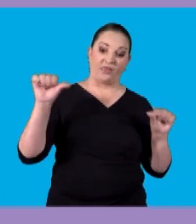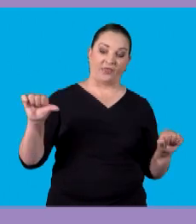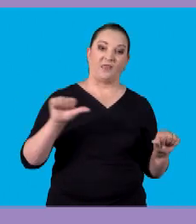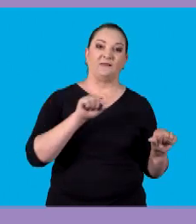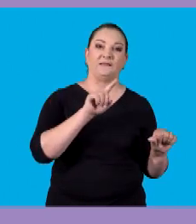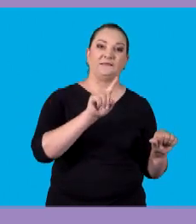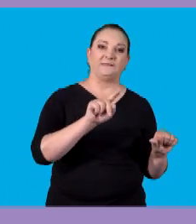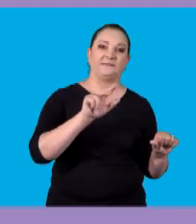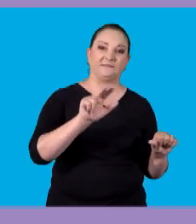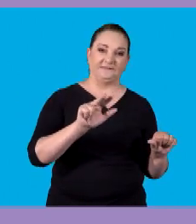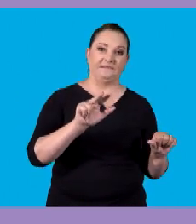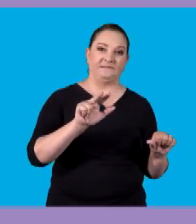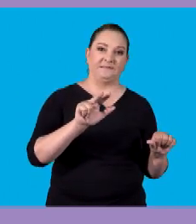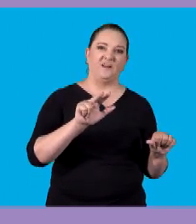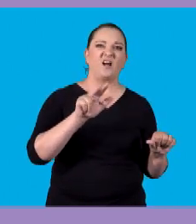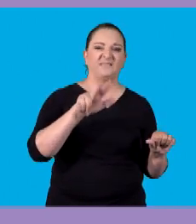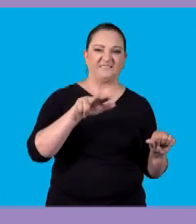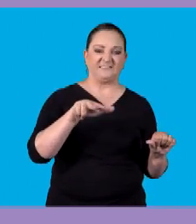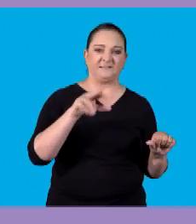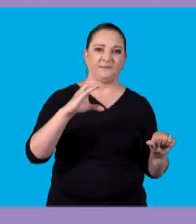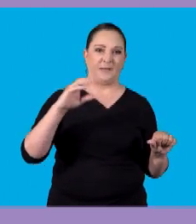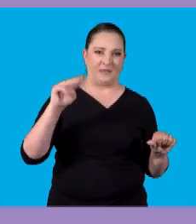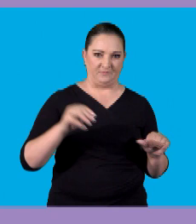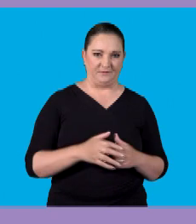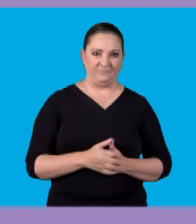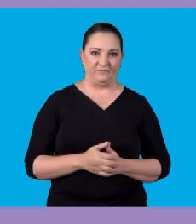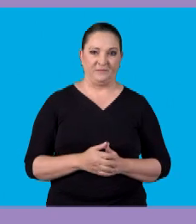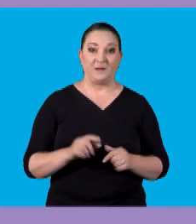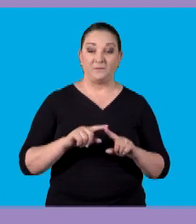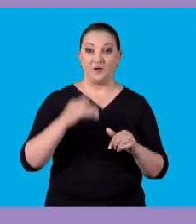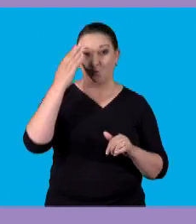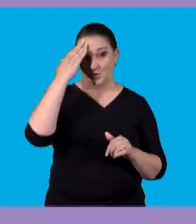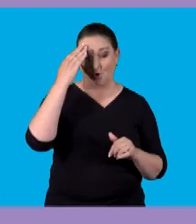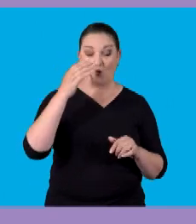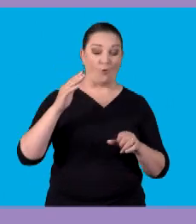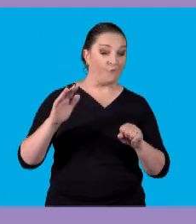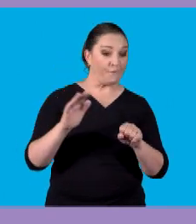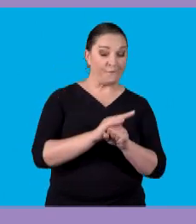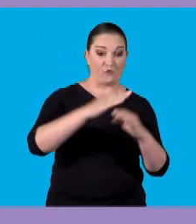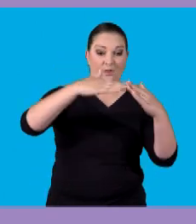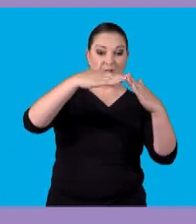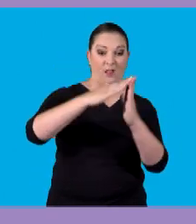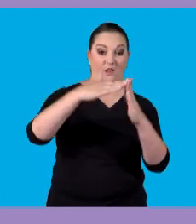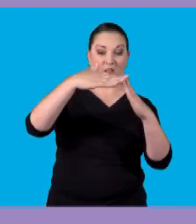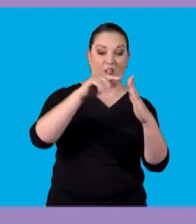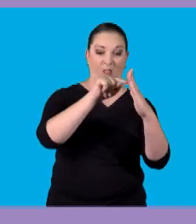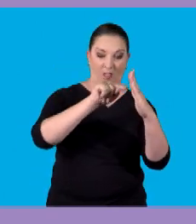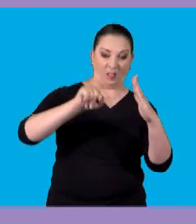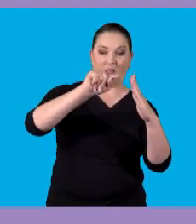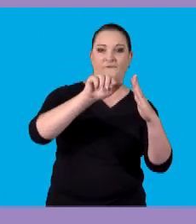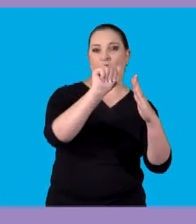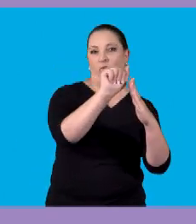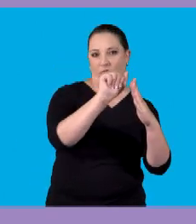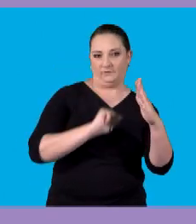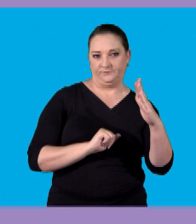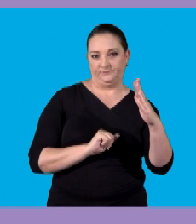centimeters. So as we can see from the given information, we have been given the whole angle of A, which is 124 degrees, and